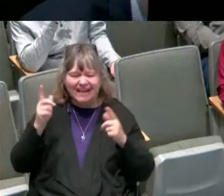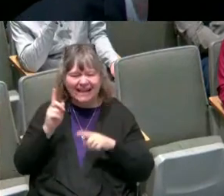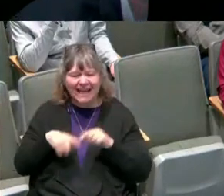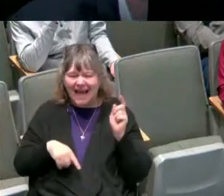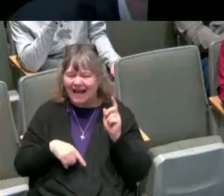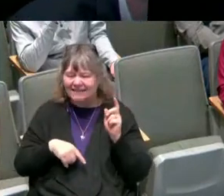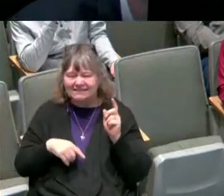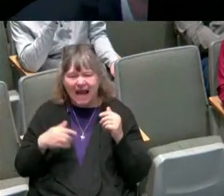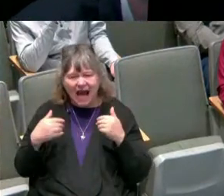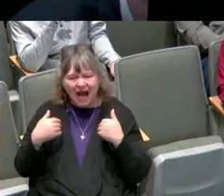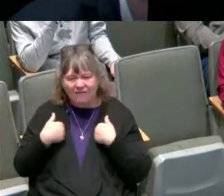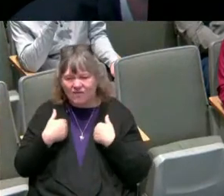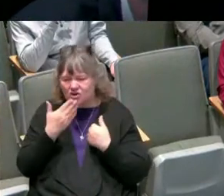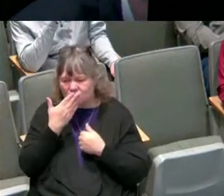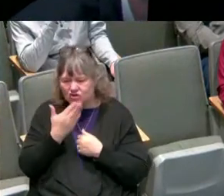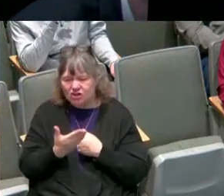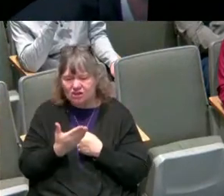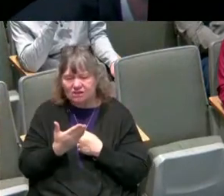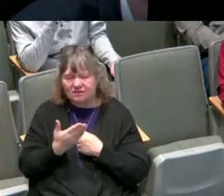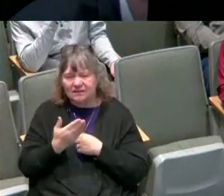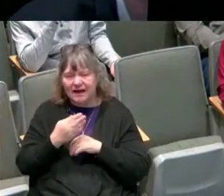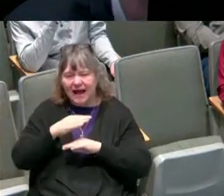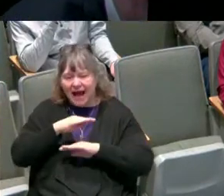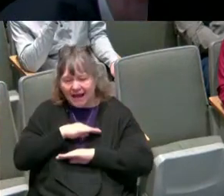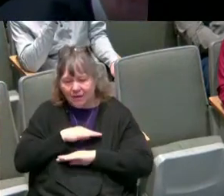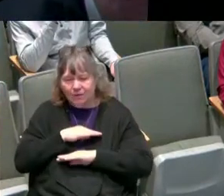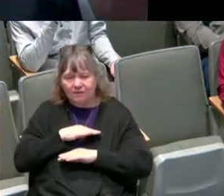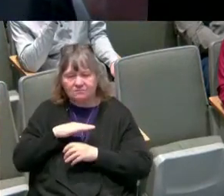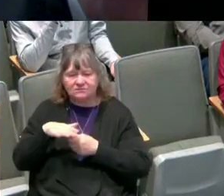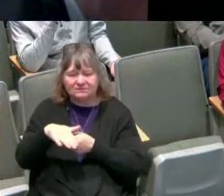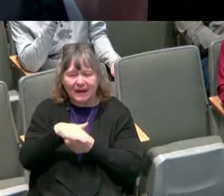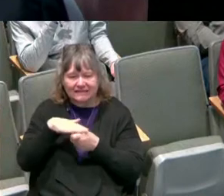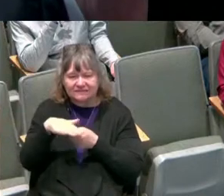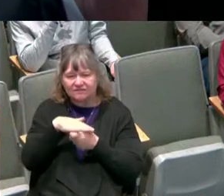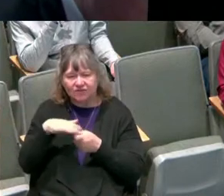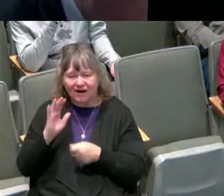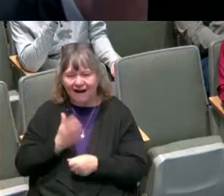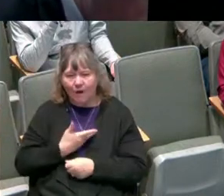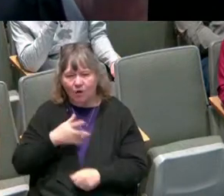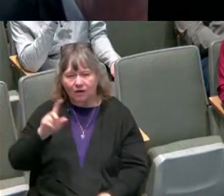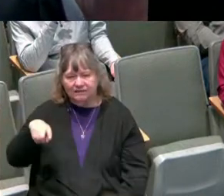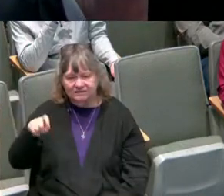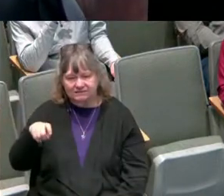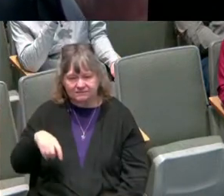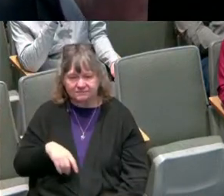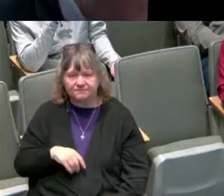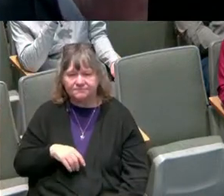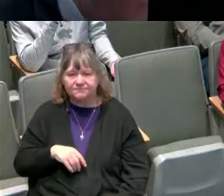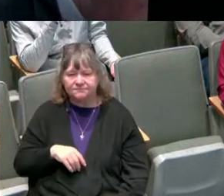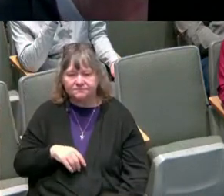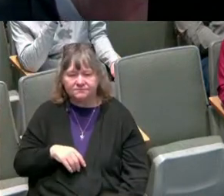to creating adequate floor space for the needs that we have currently